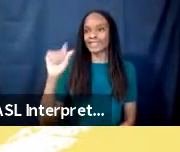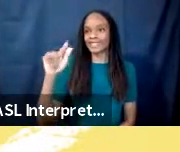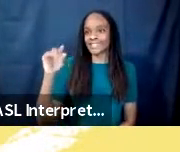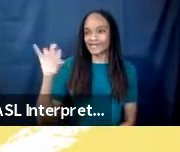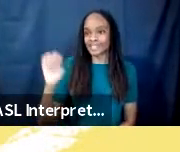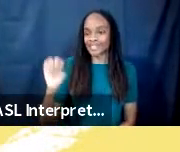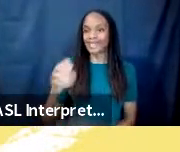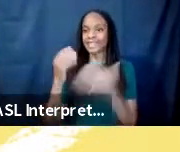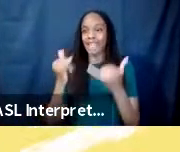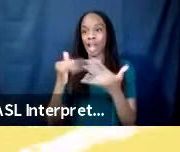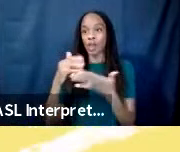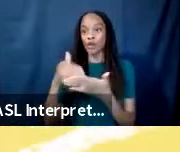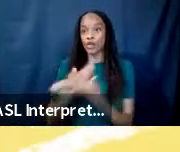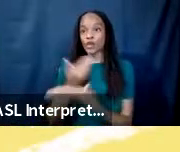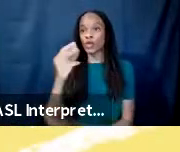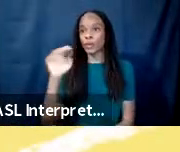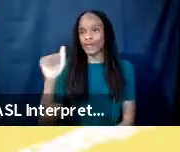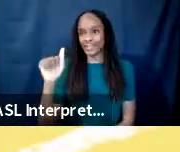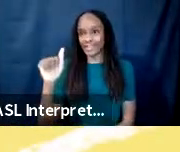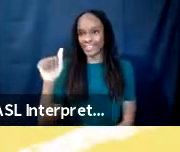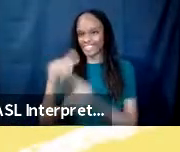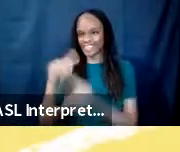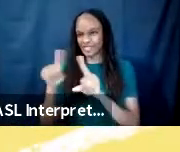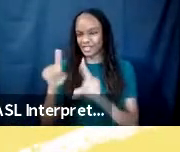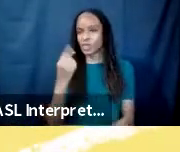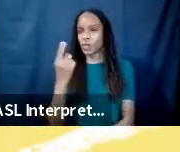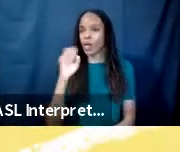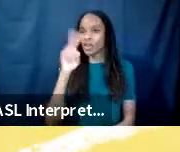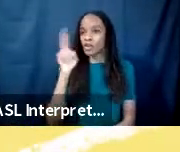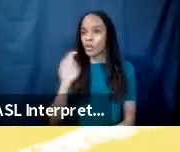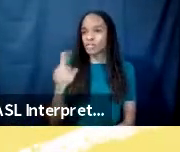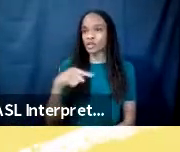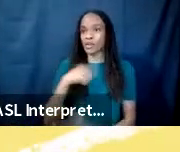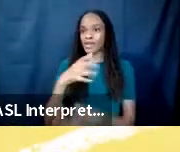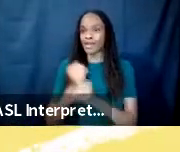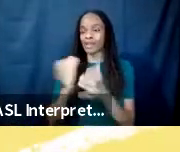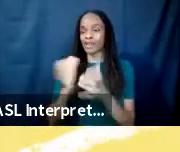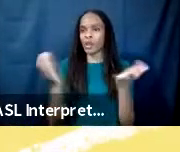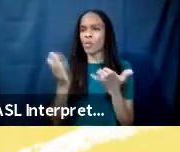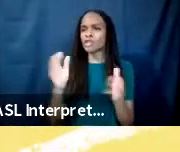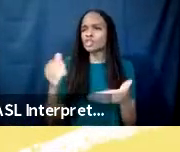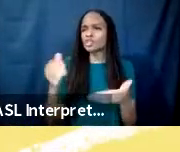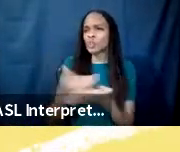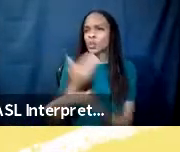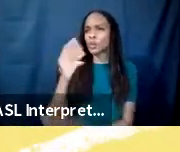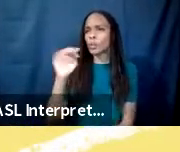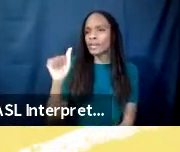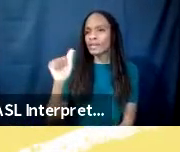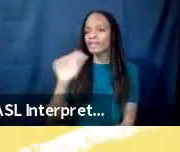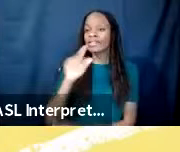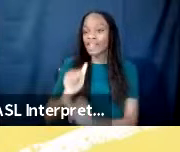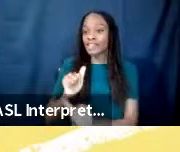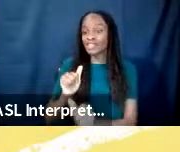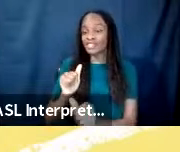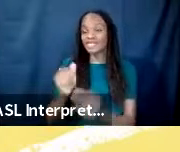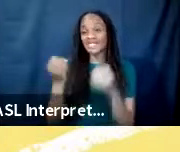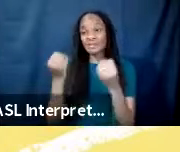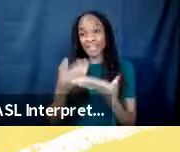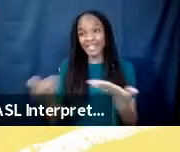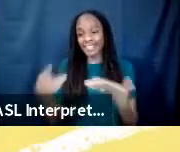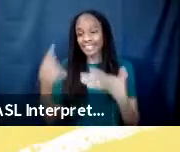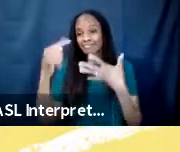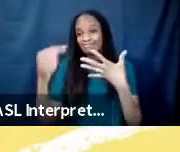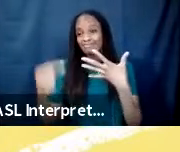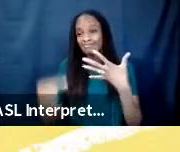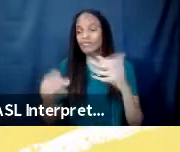new media. One question that we get a lot is, what is new media? And the answer to that is it's a lot of things. It